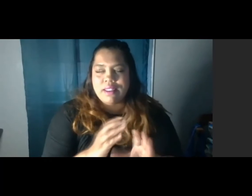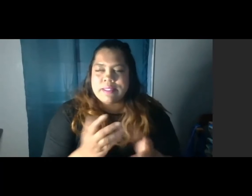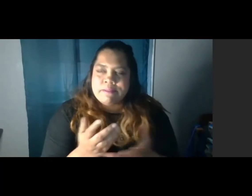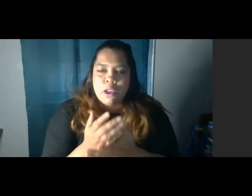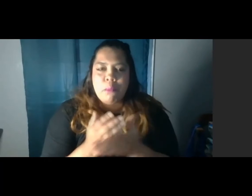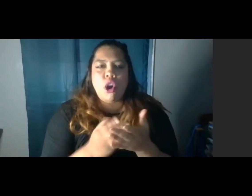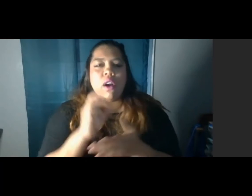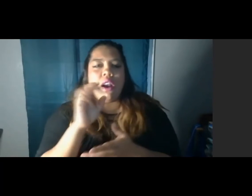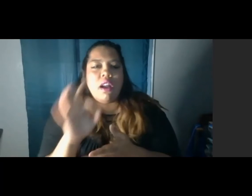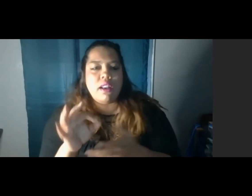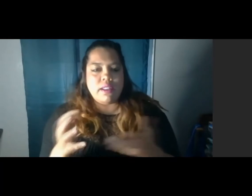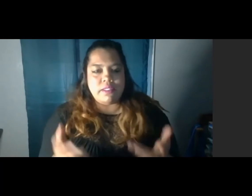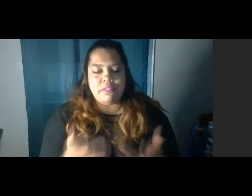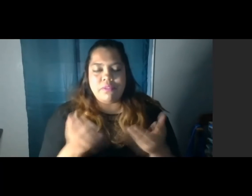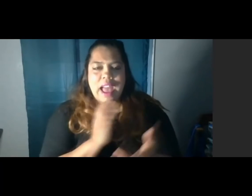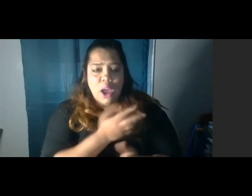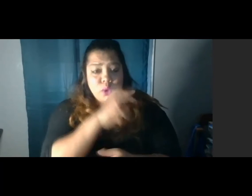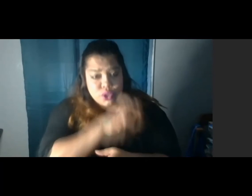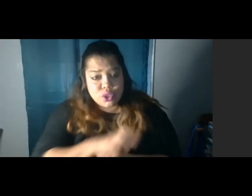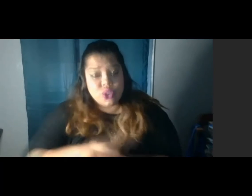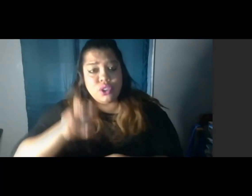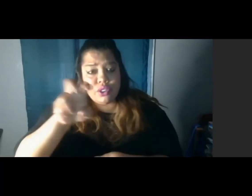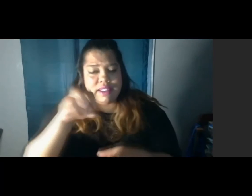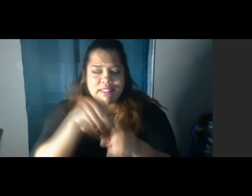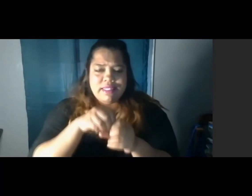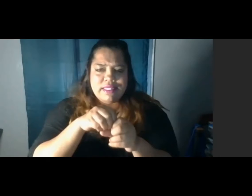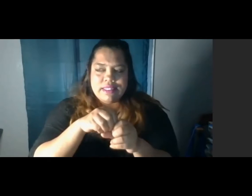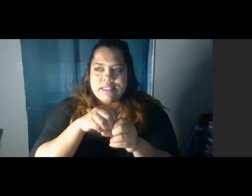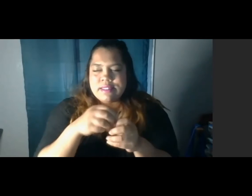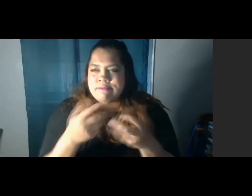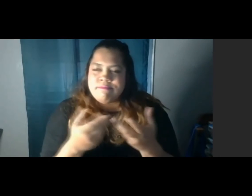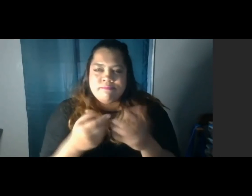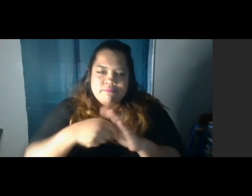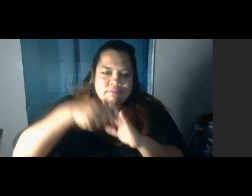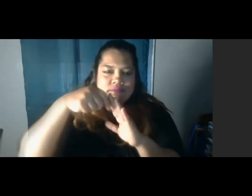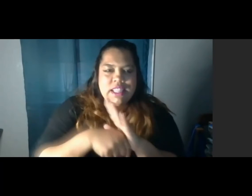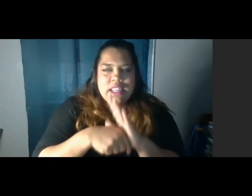part of our journey into deeper, greater